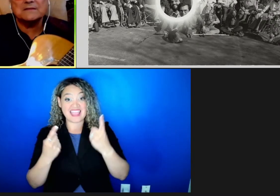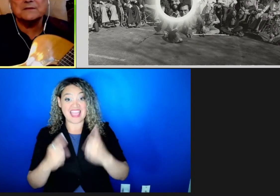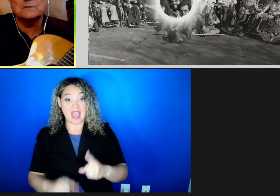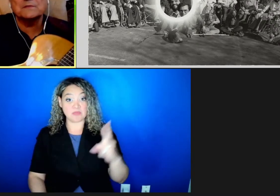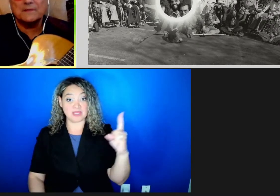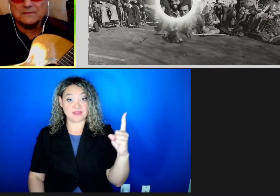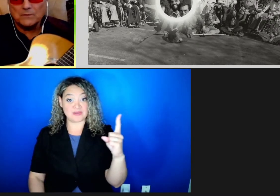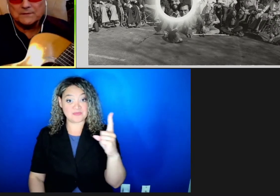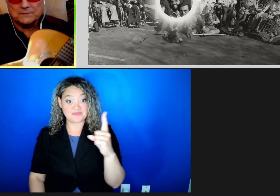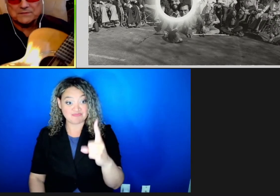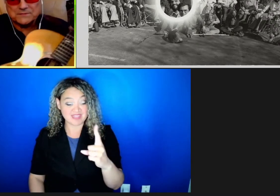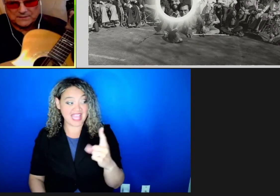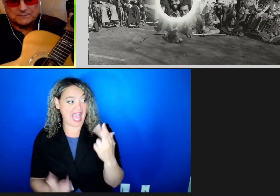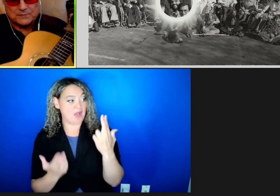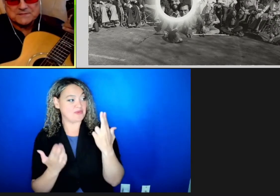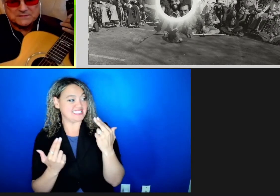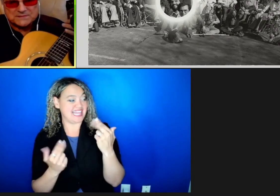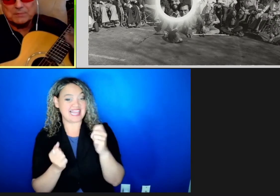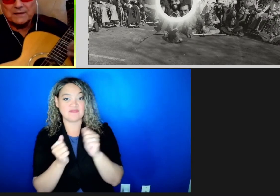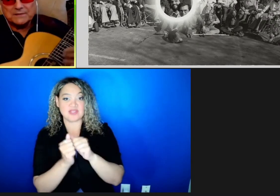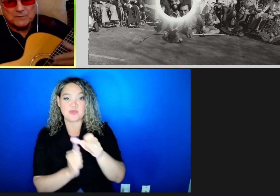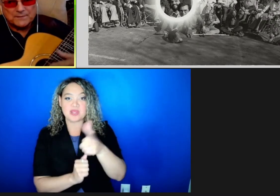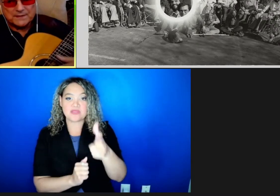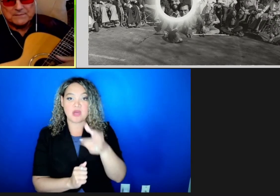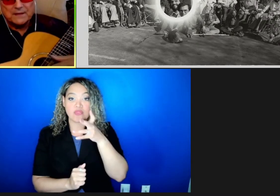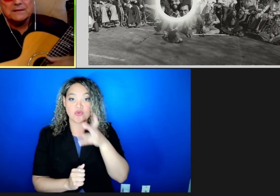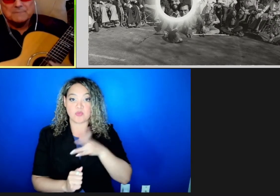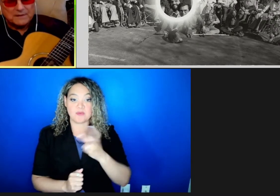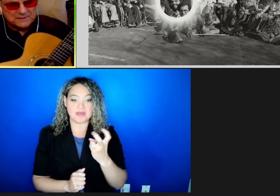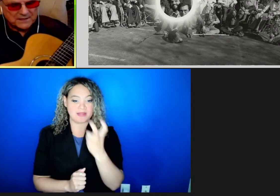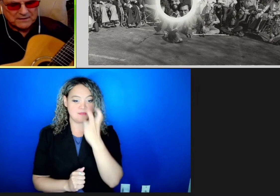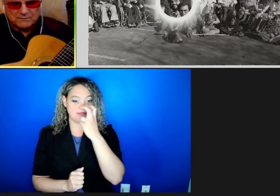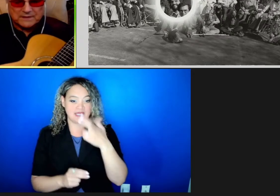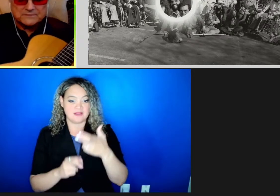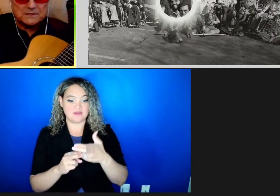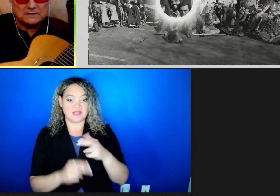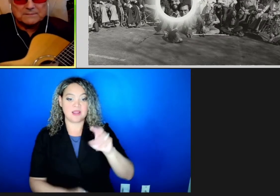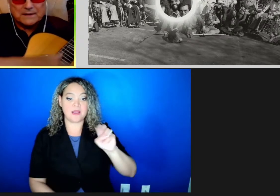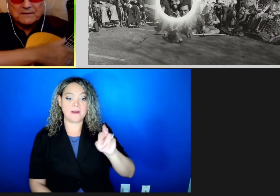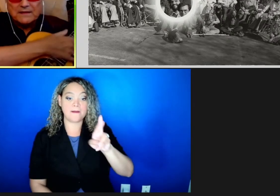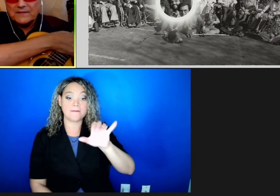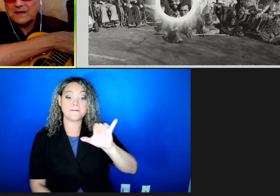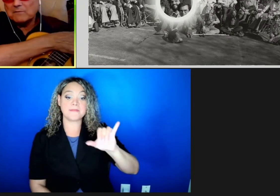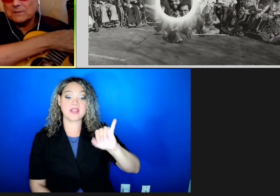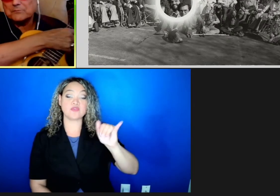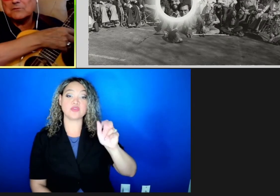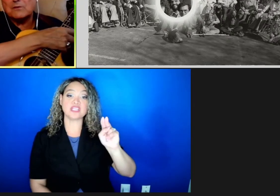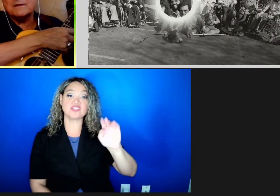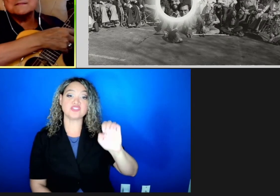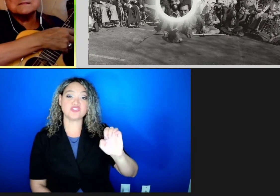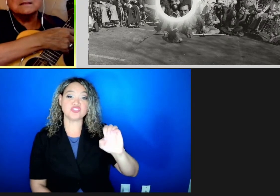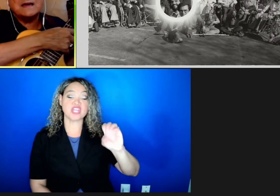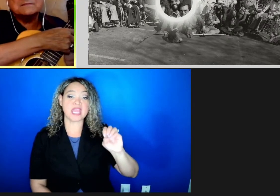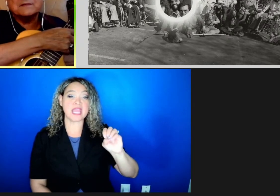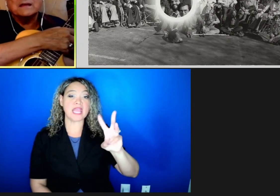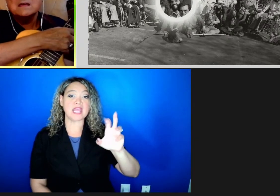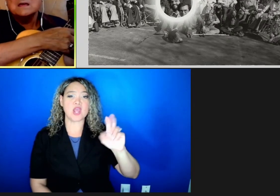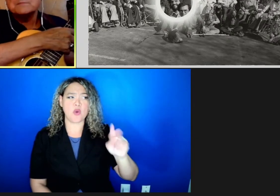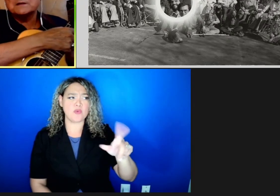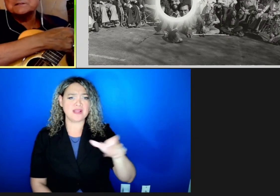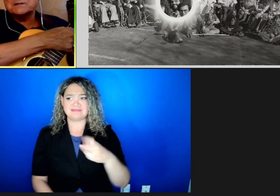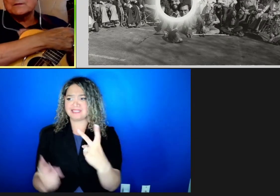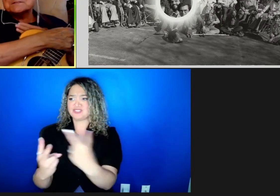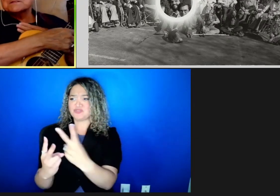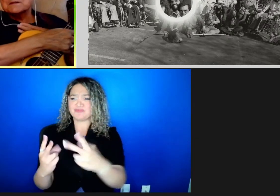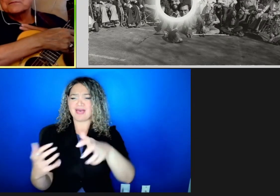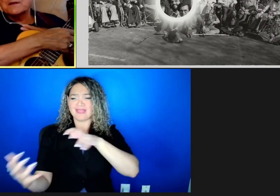and laughing with another woman a person who was blind, a woman named Mary Jane Owen I've talked about. They were uproariously laughing